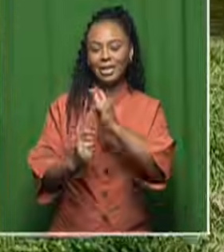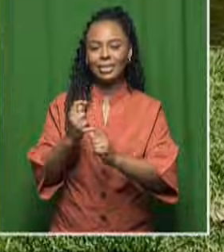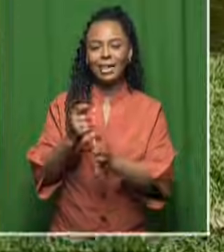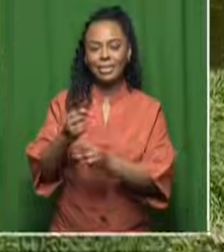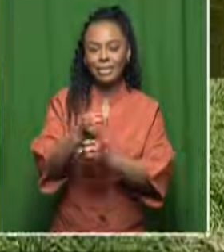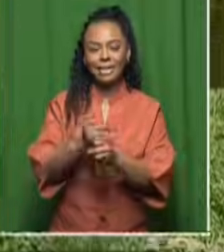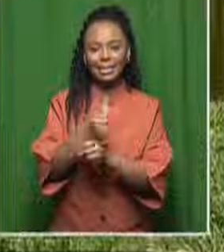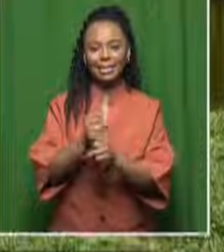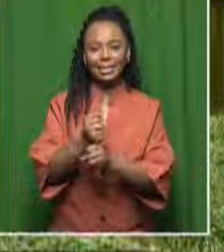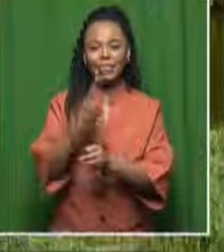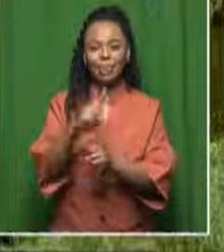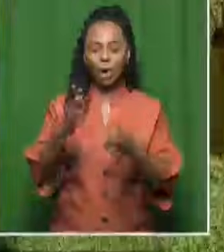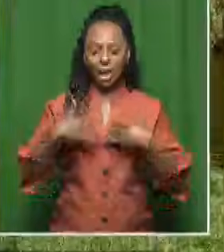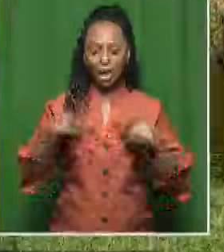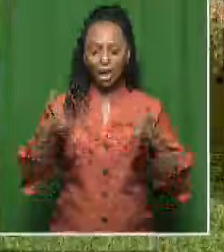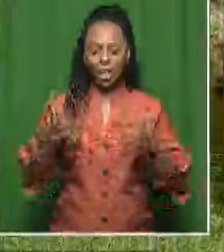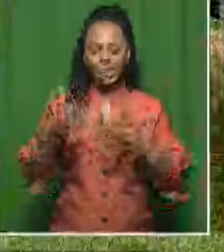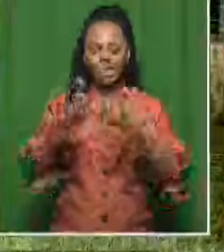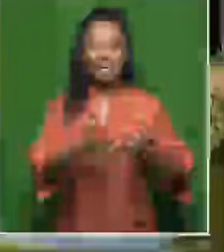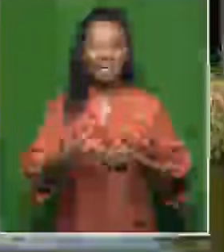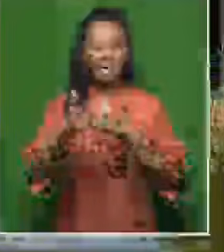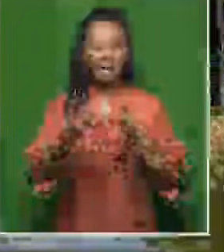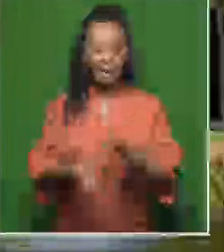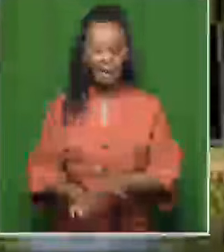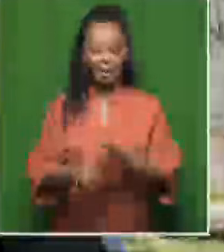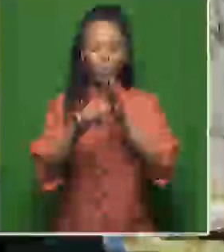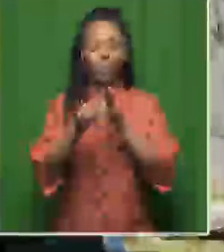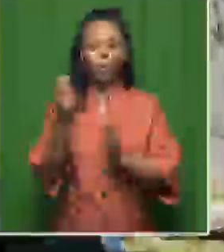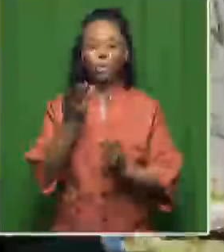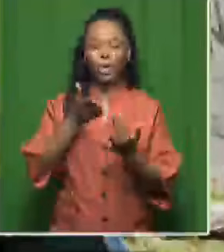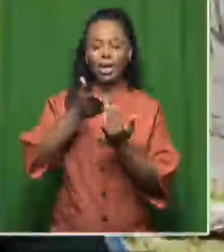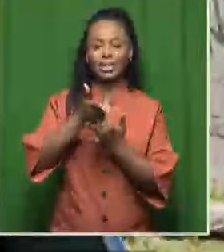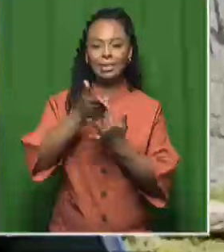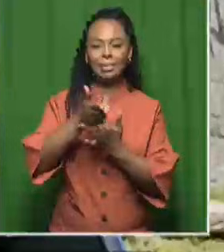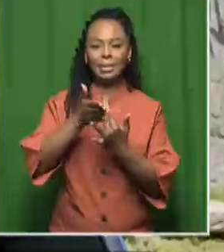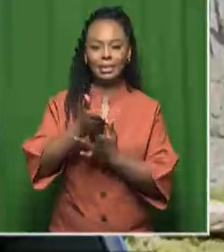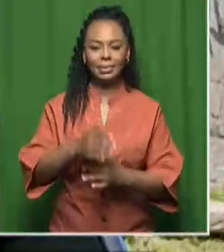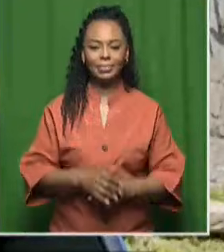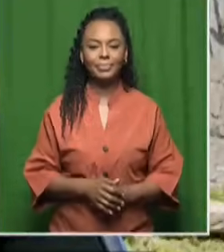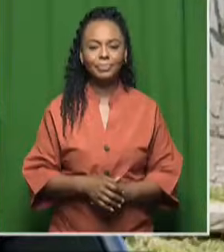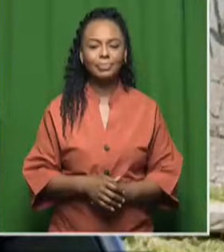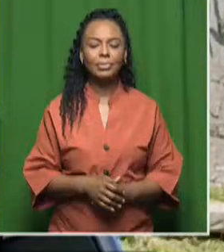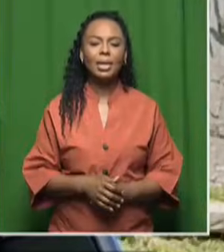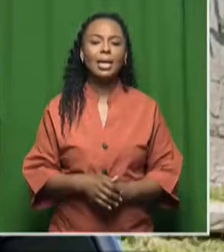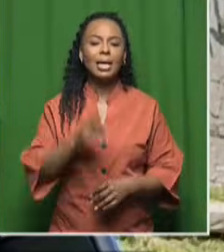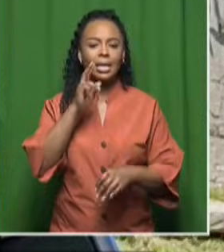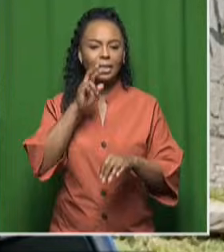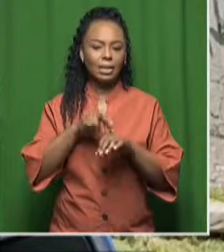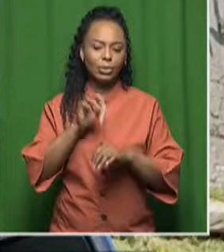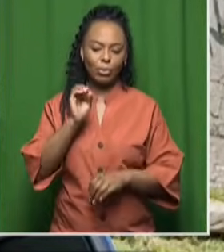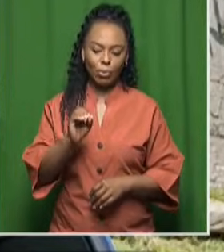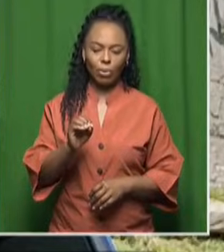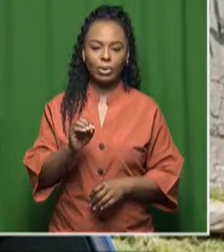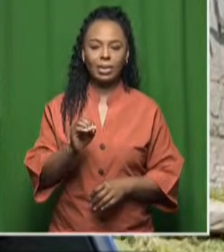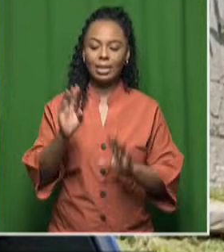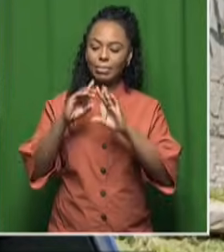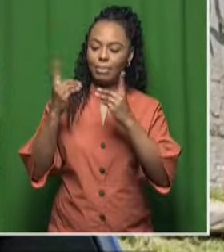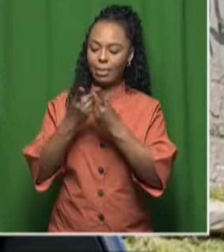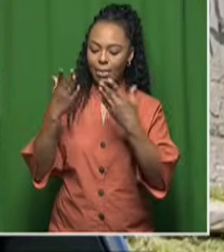care, underscoring its cultural importance and accessibility. There is a need with the Department of Health to